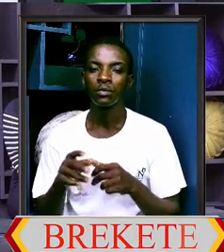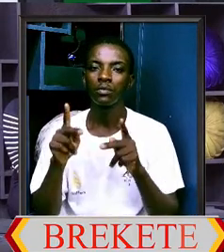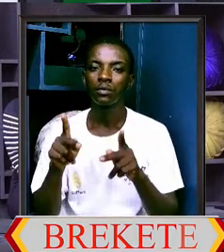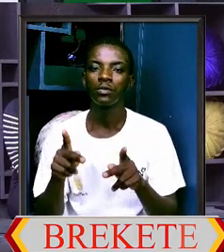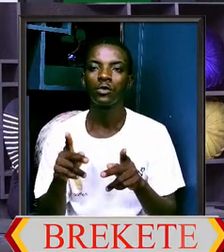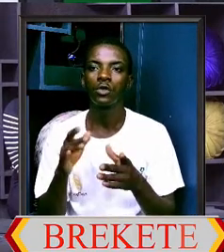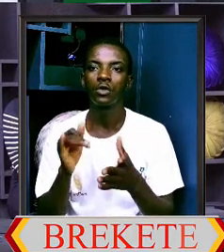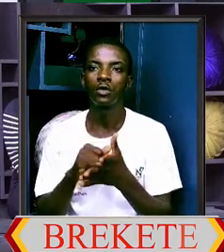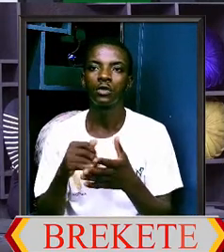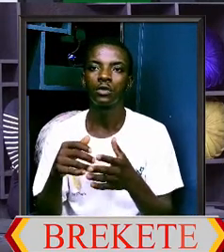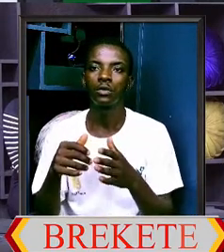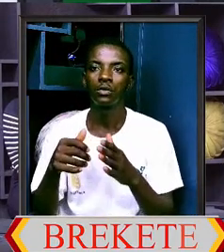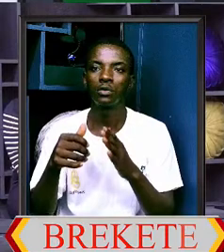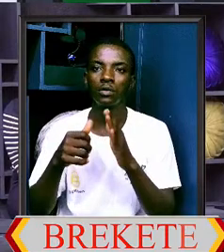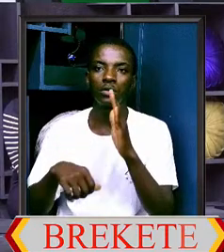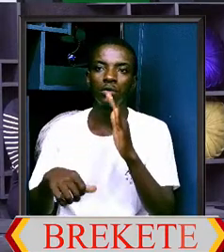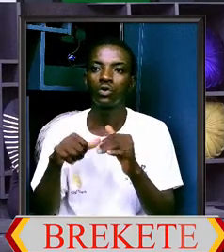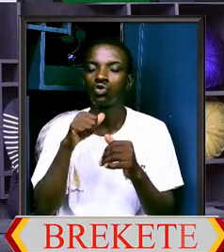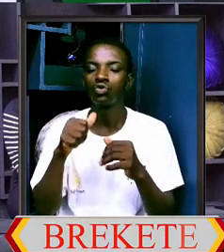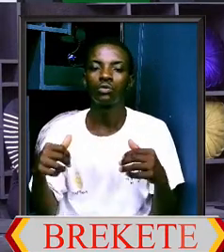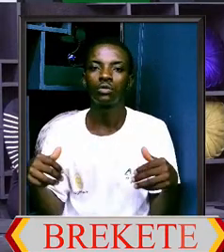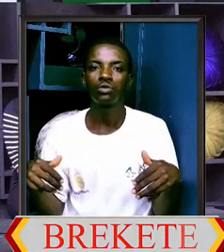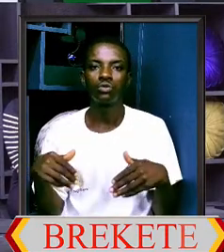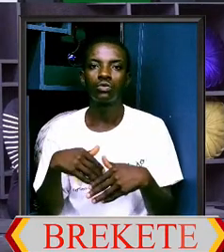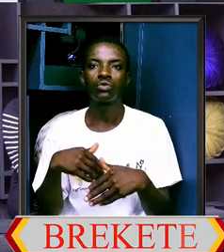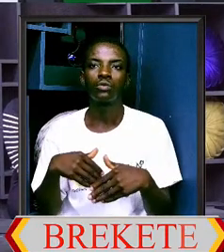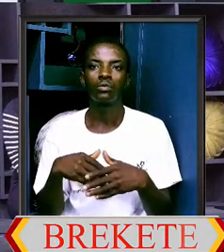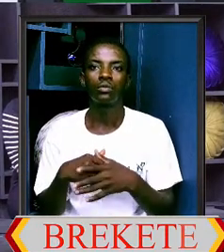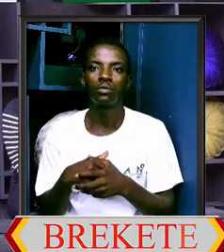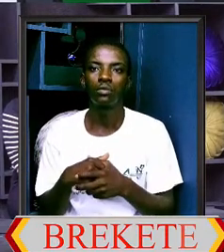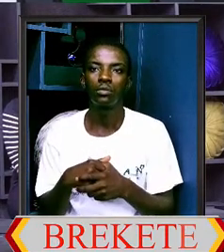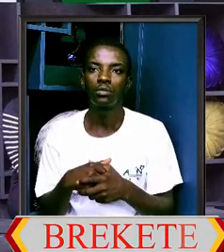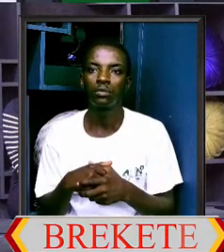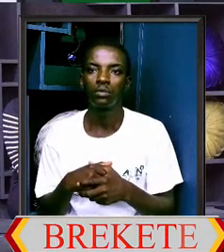Person wait in trousers here, no, they're talking.